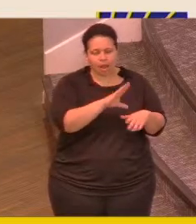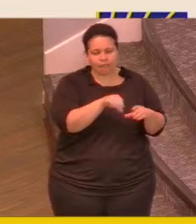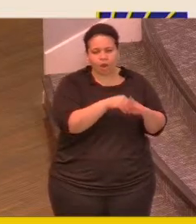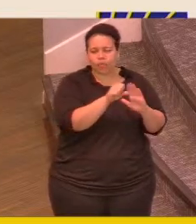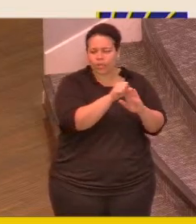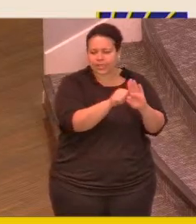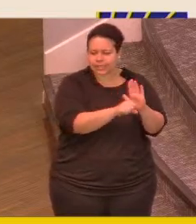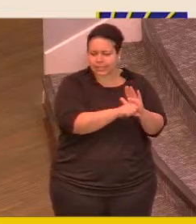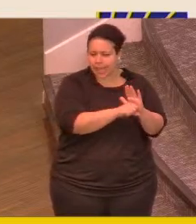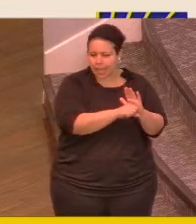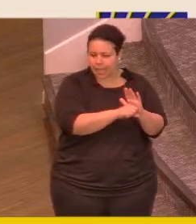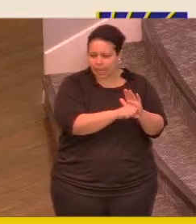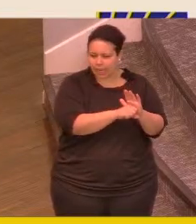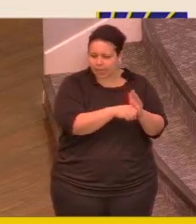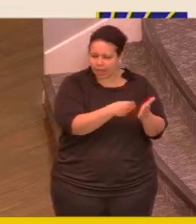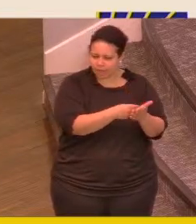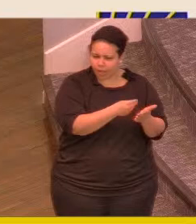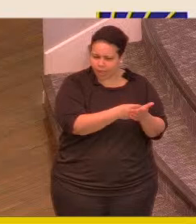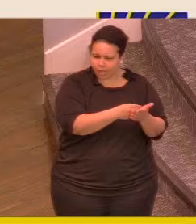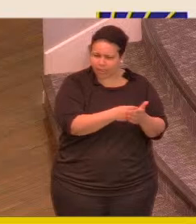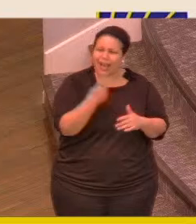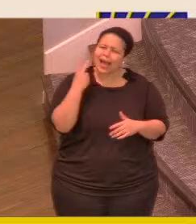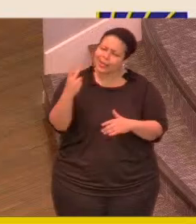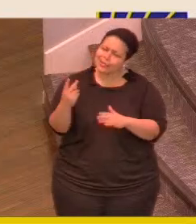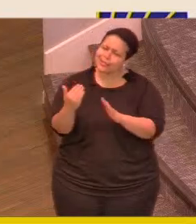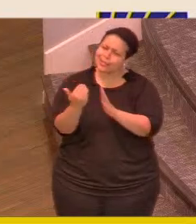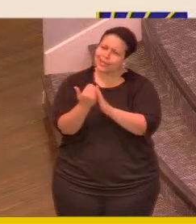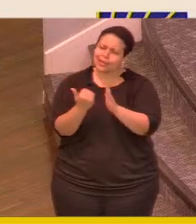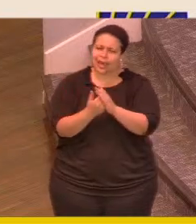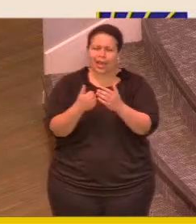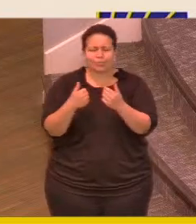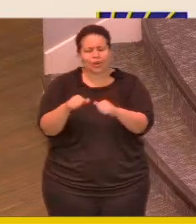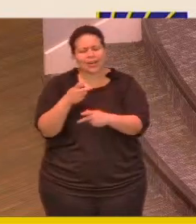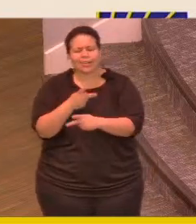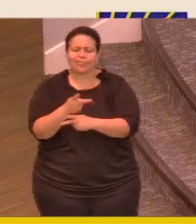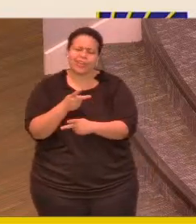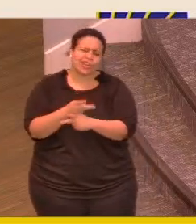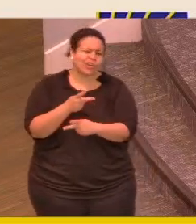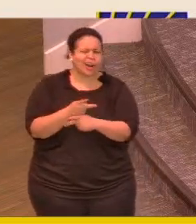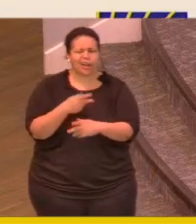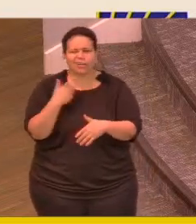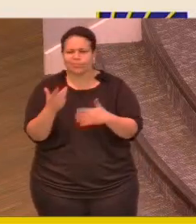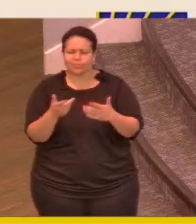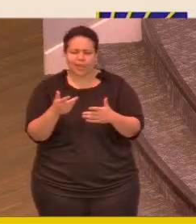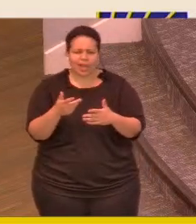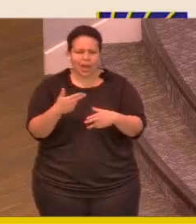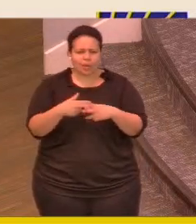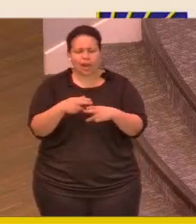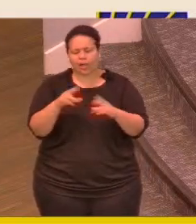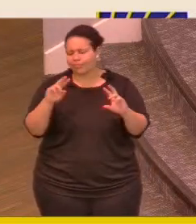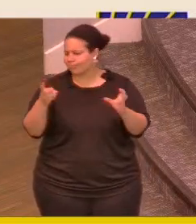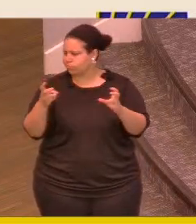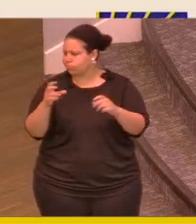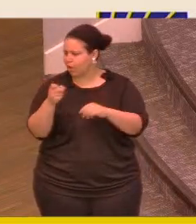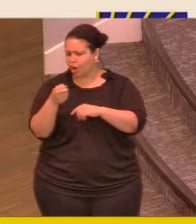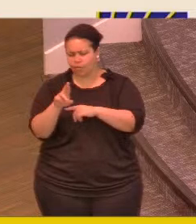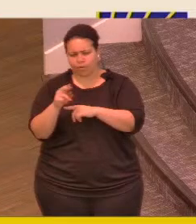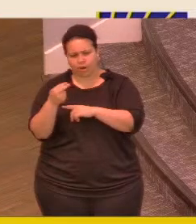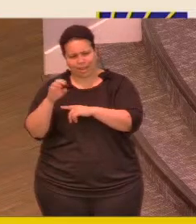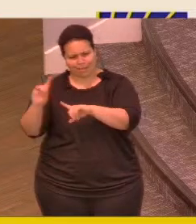that? No, I Technology. see the list. Oh. I think what I'm trying to tease out is what I would call overhead. Mhm. In terms, because